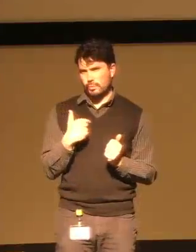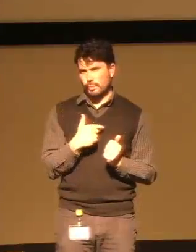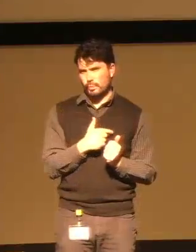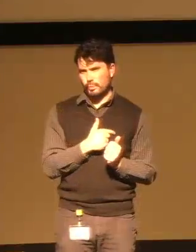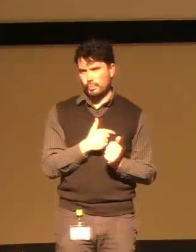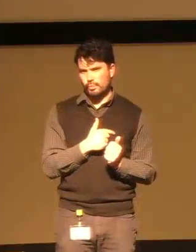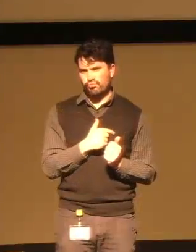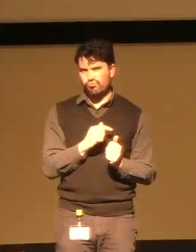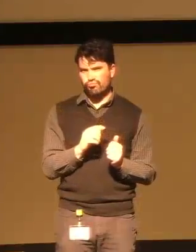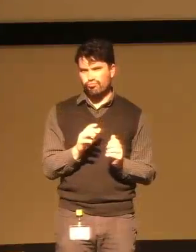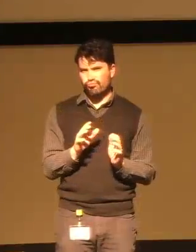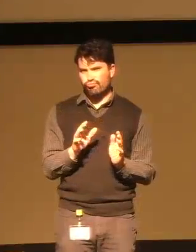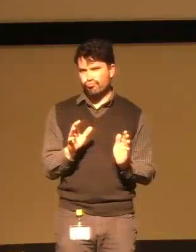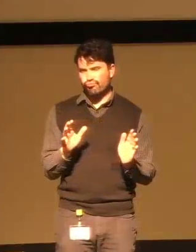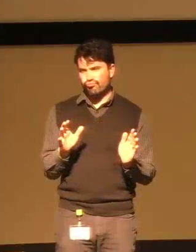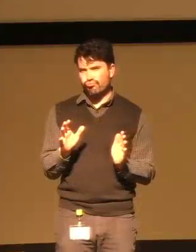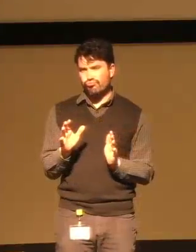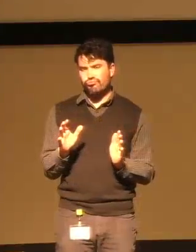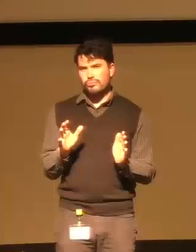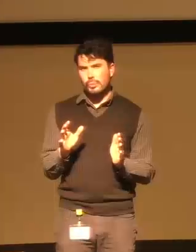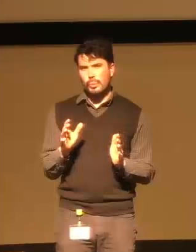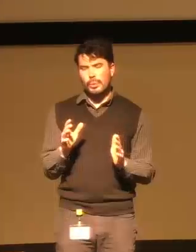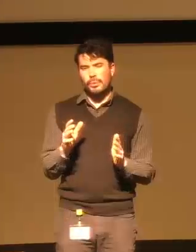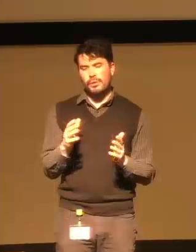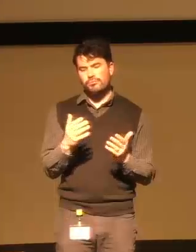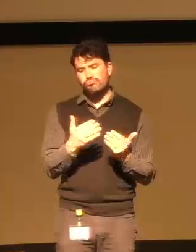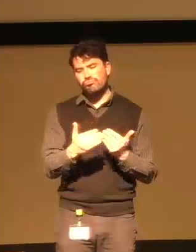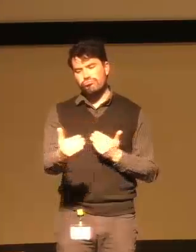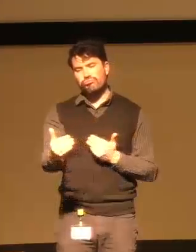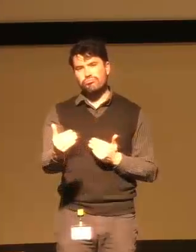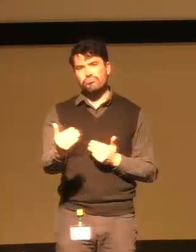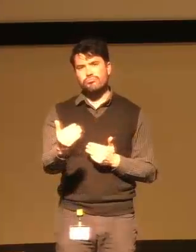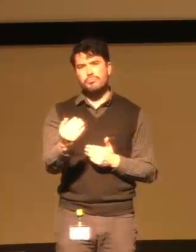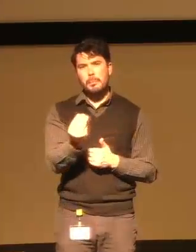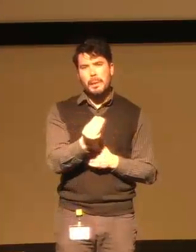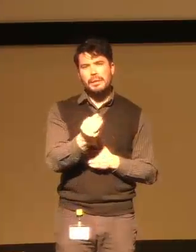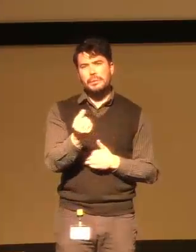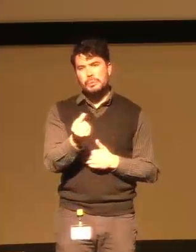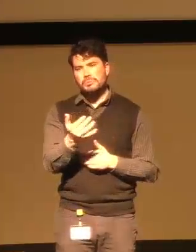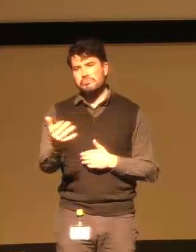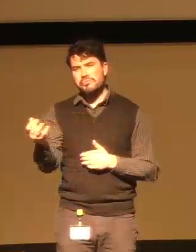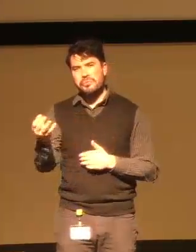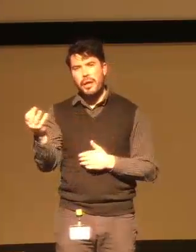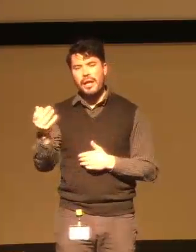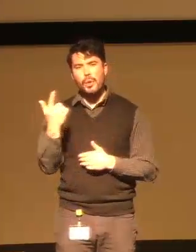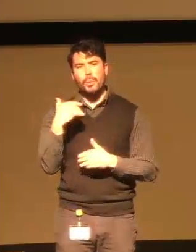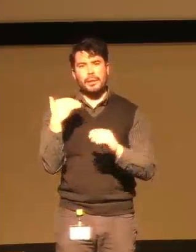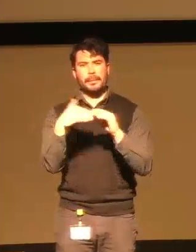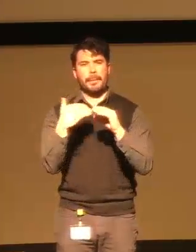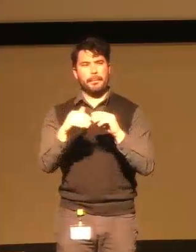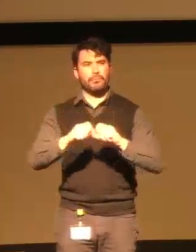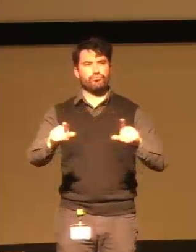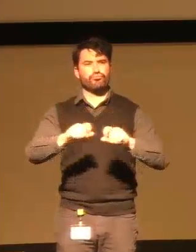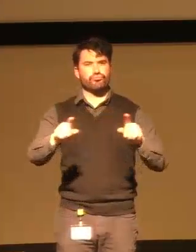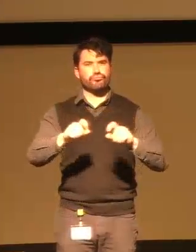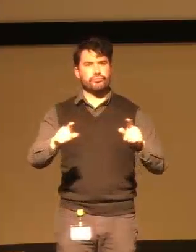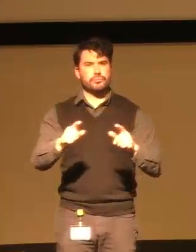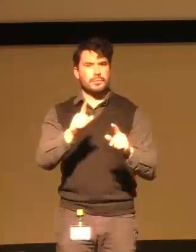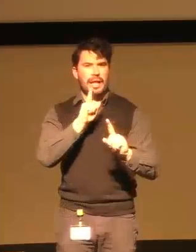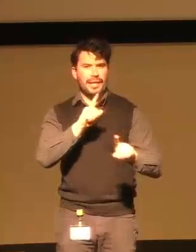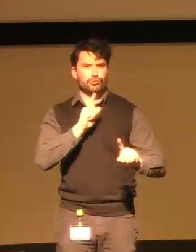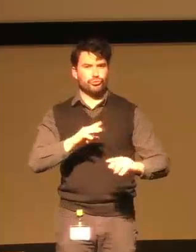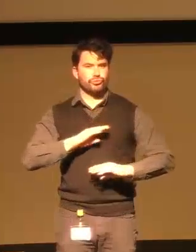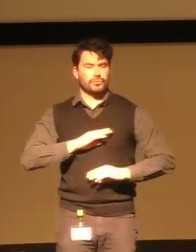our updates that come out through the week. I want to thank everybody. You've heard everybody today. Thank all